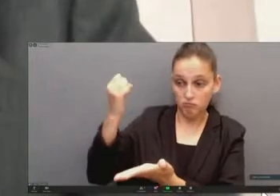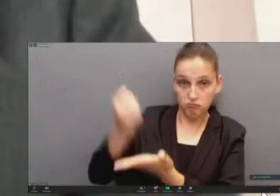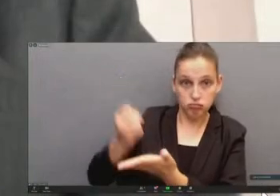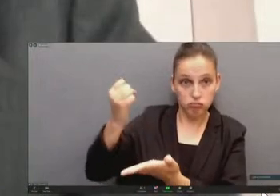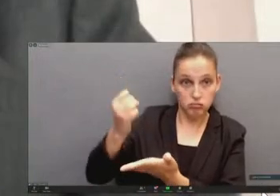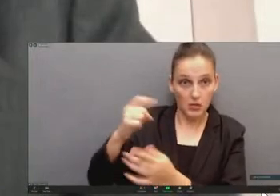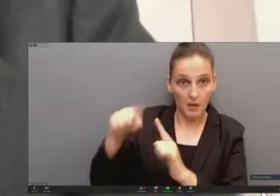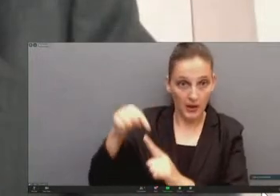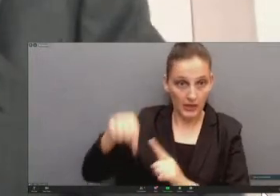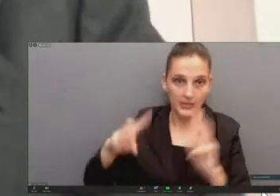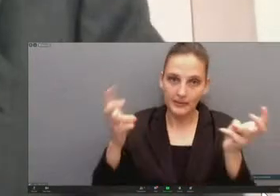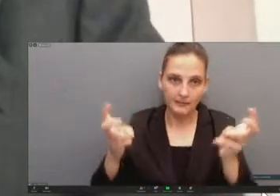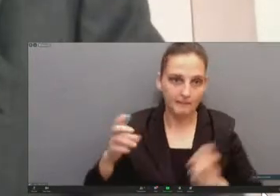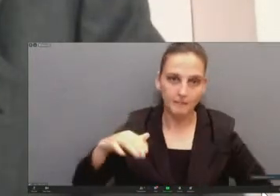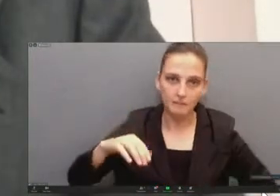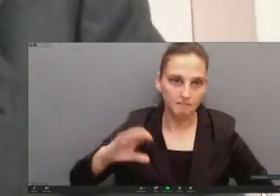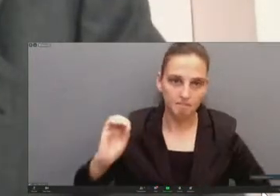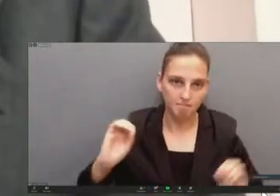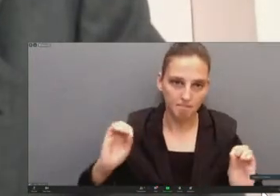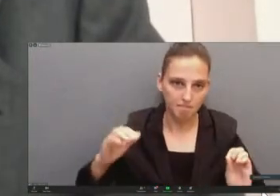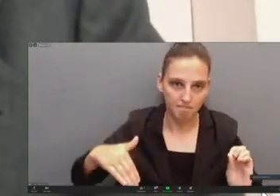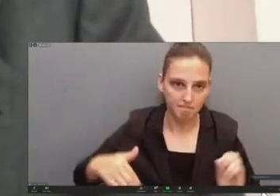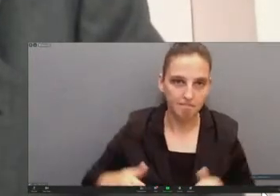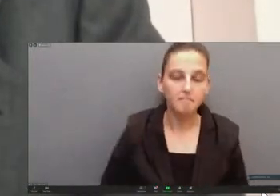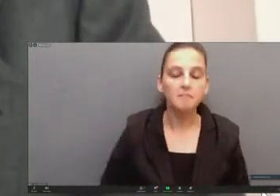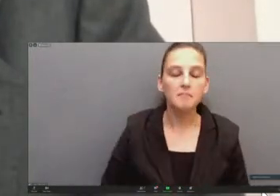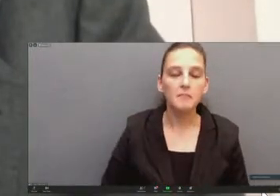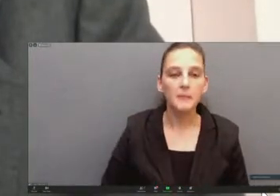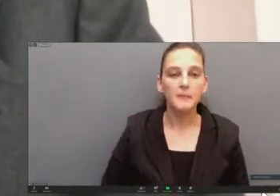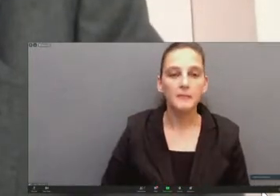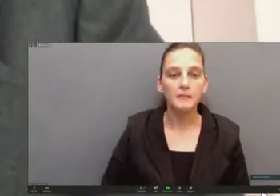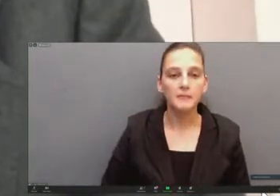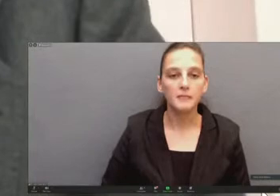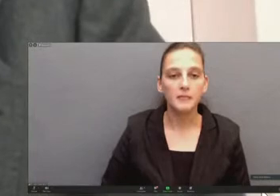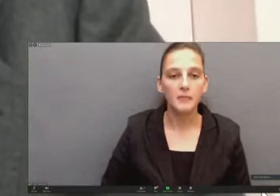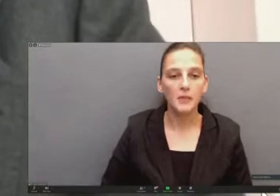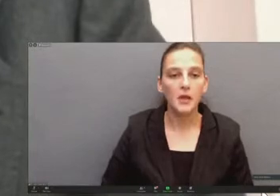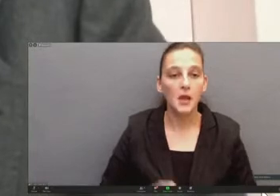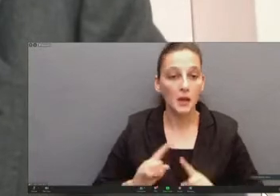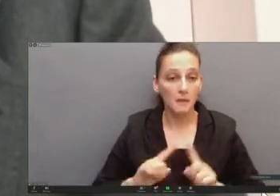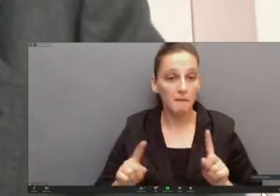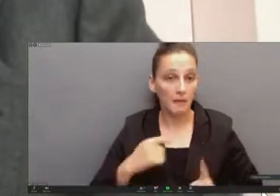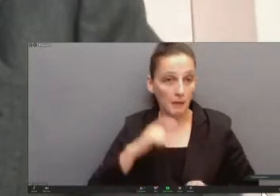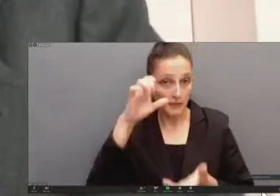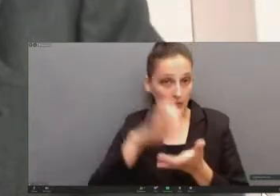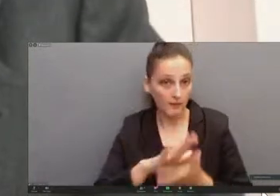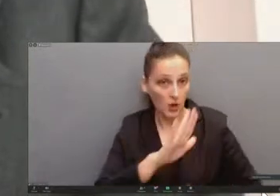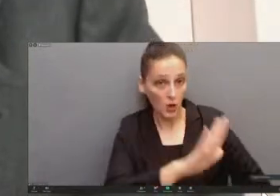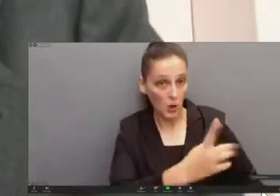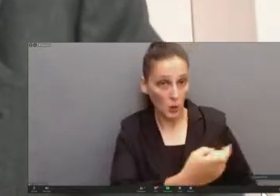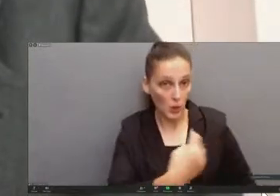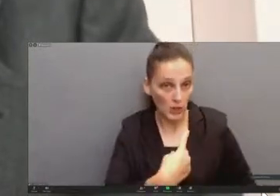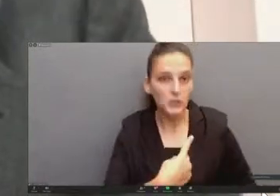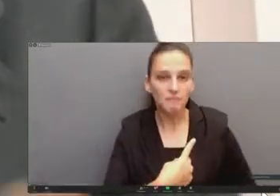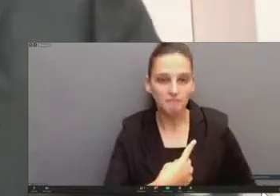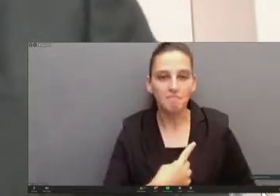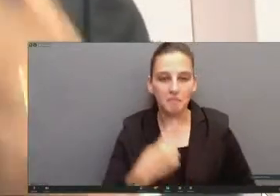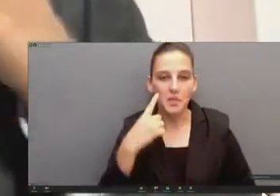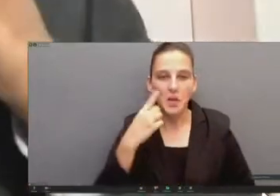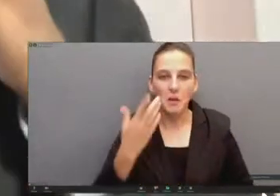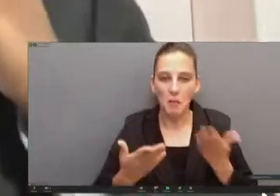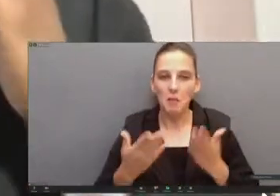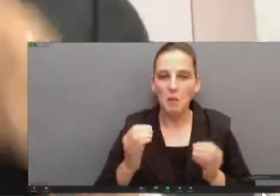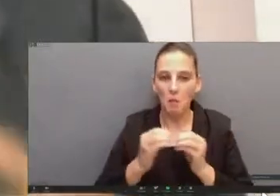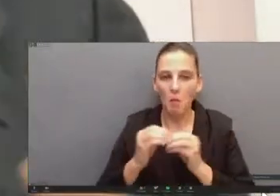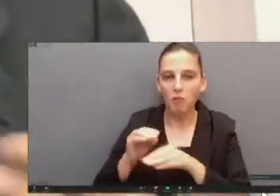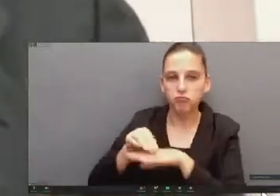this topic. But there is reason to believe that your question, that there are likely to be more adverse impacts. First of